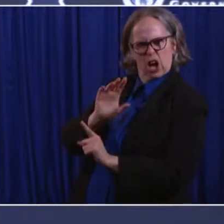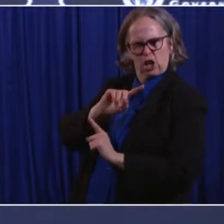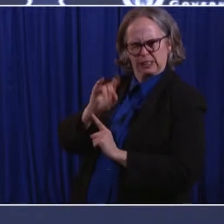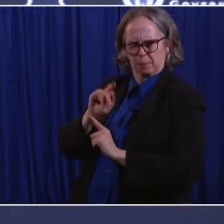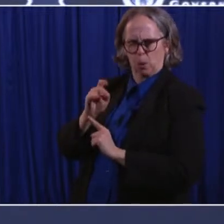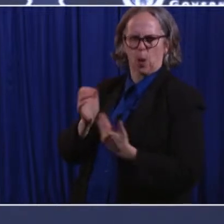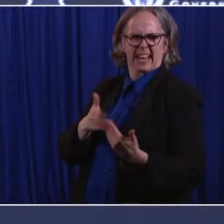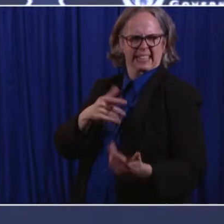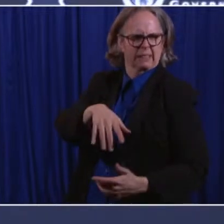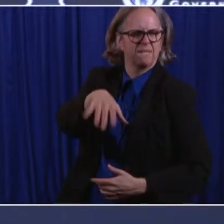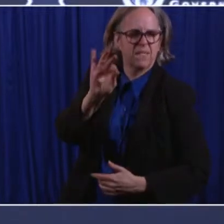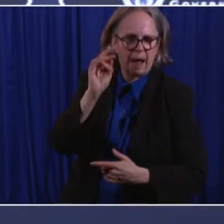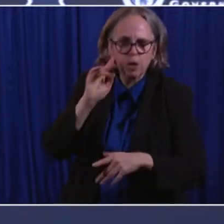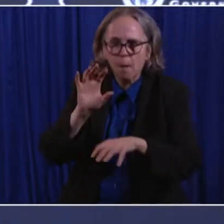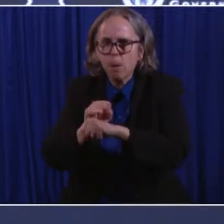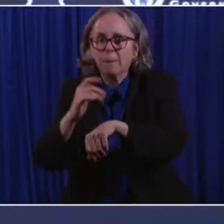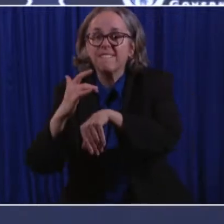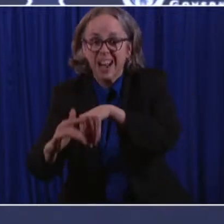have done.